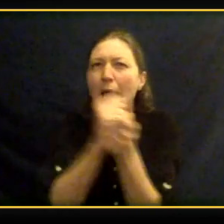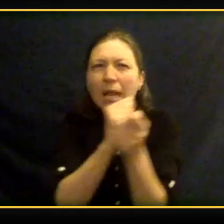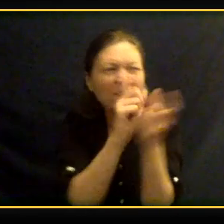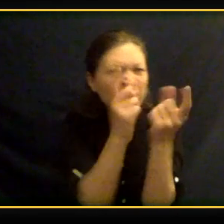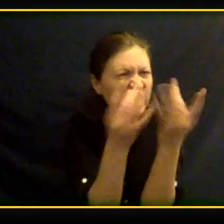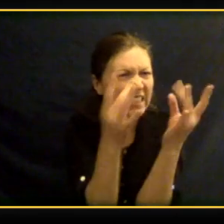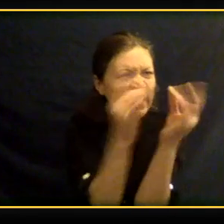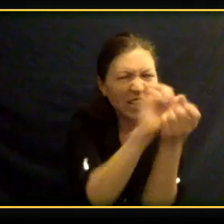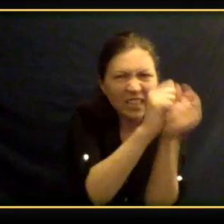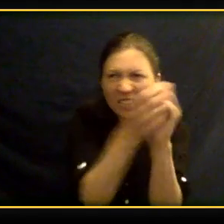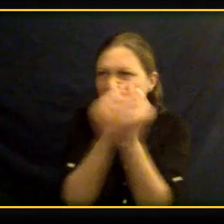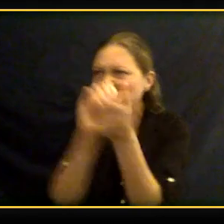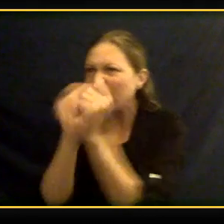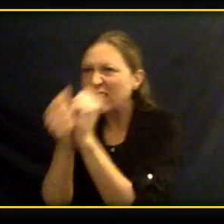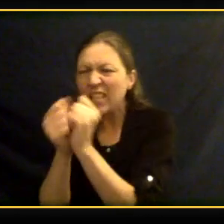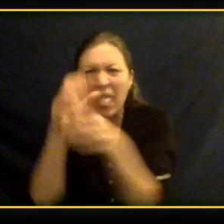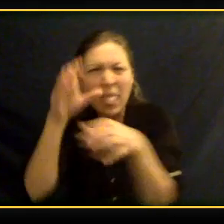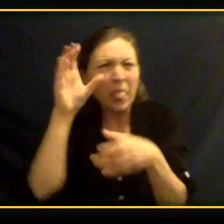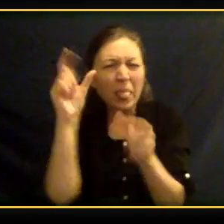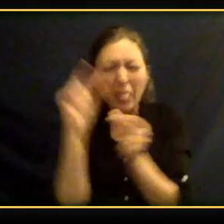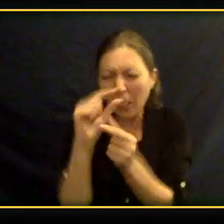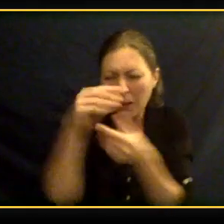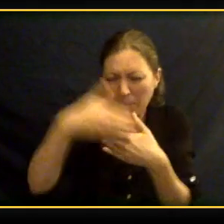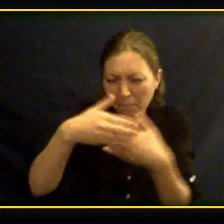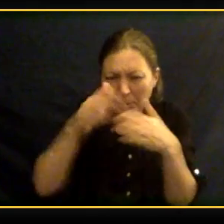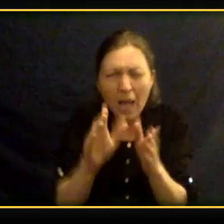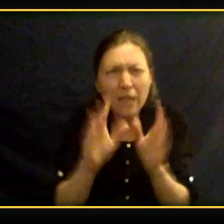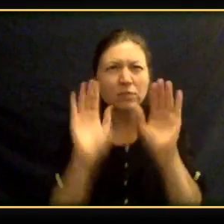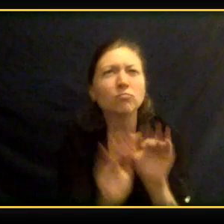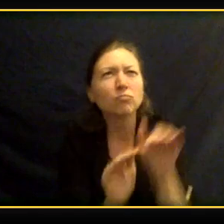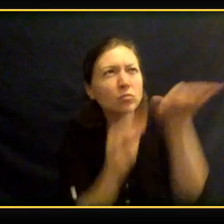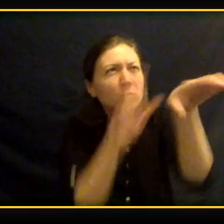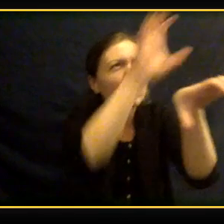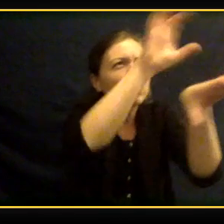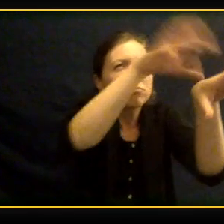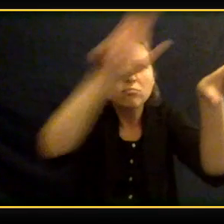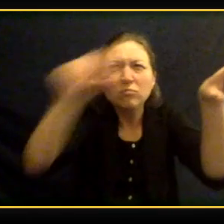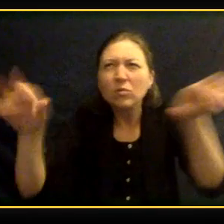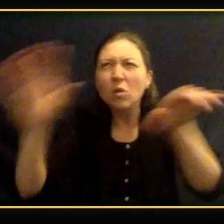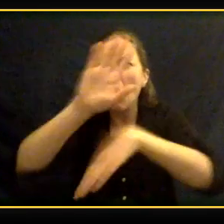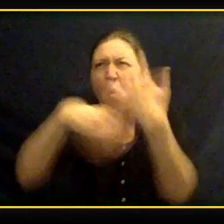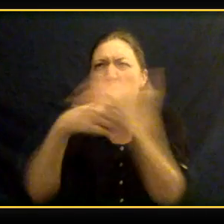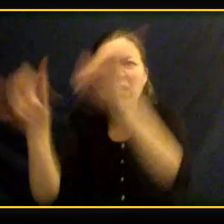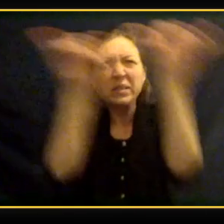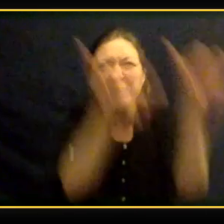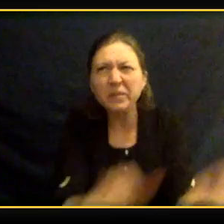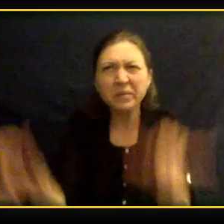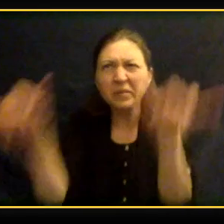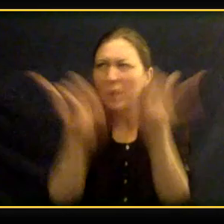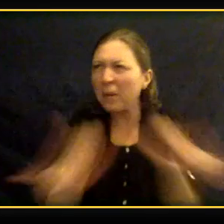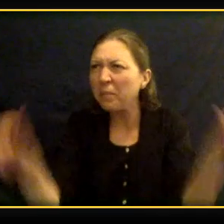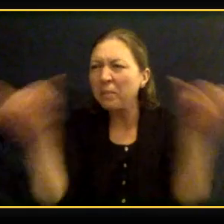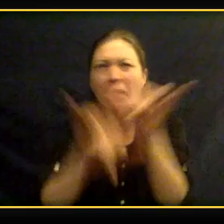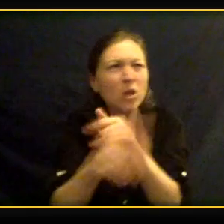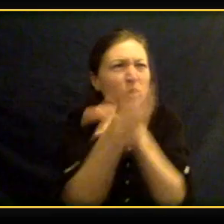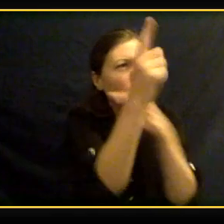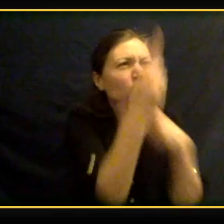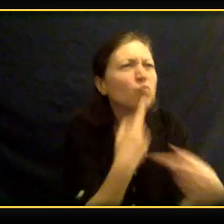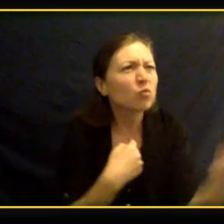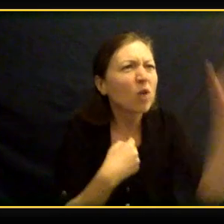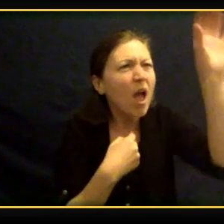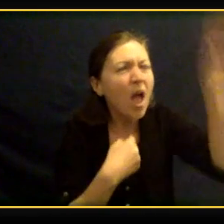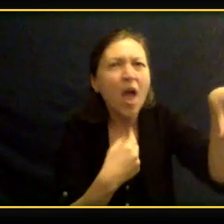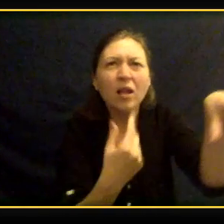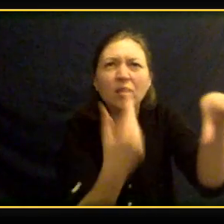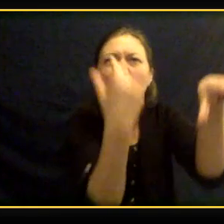hillside, little boxes all the same. There's a red one and a green one, and a blue one and a yellow